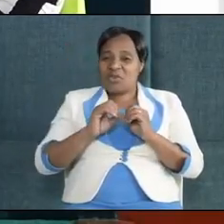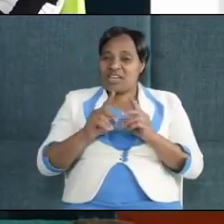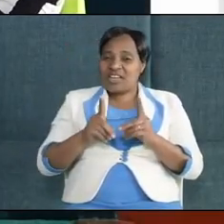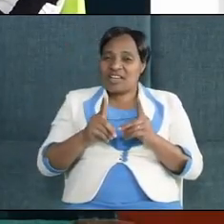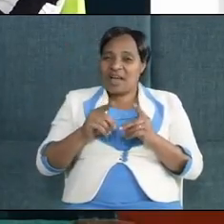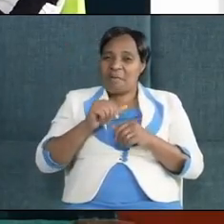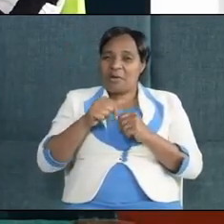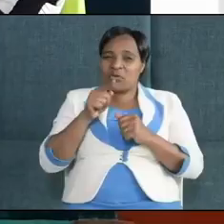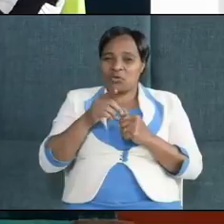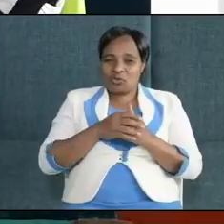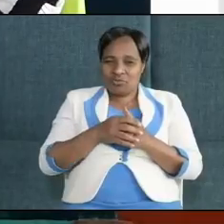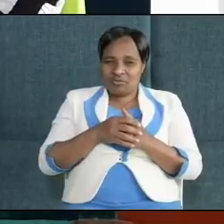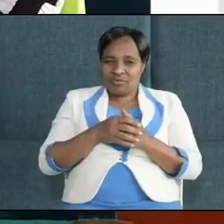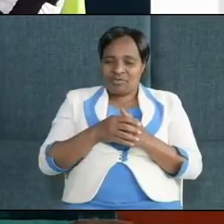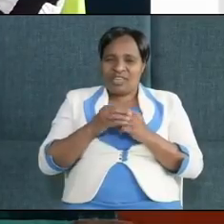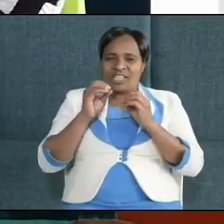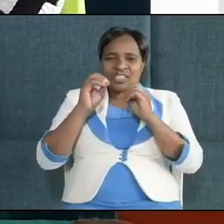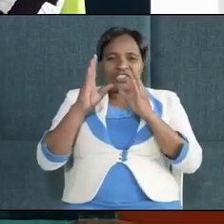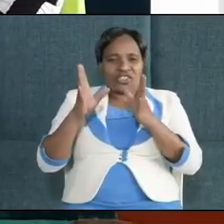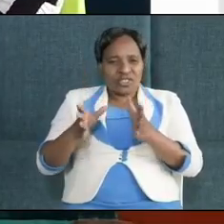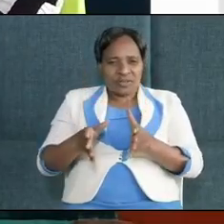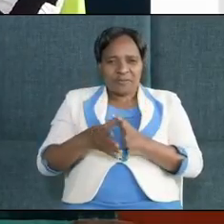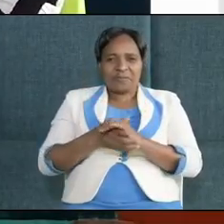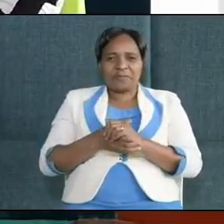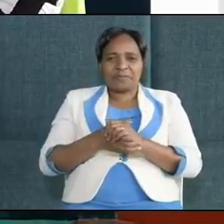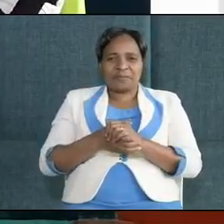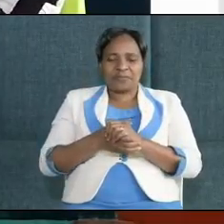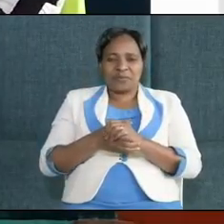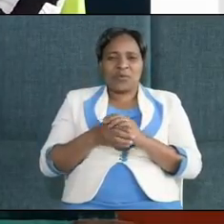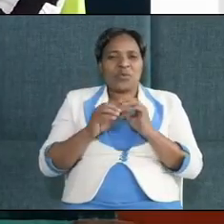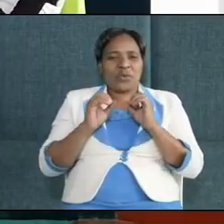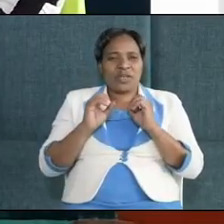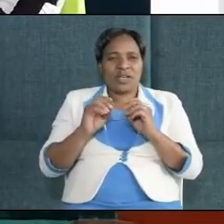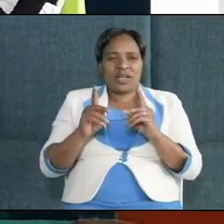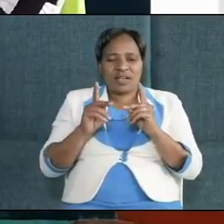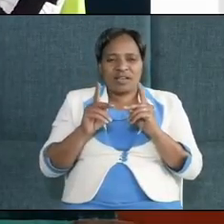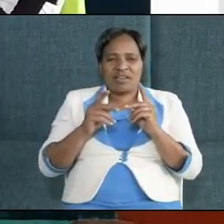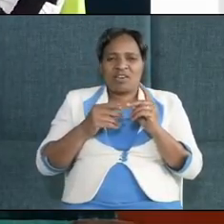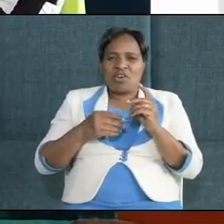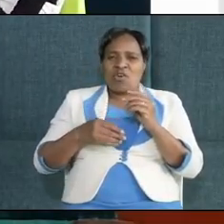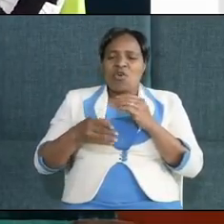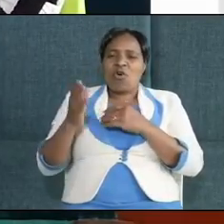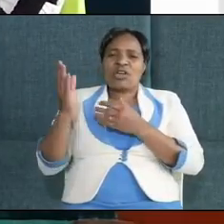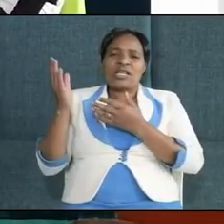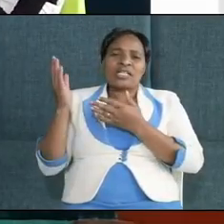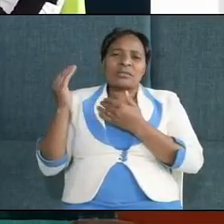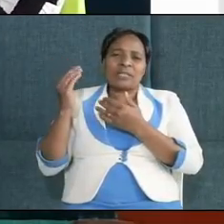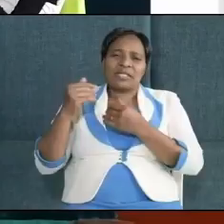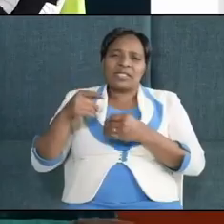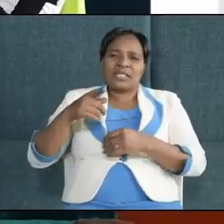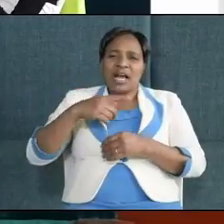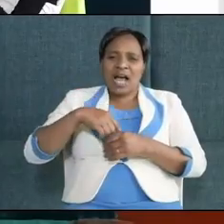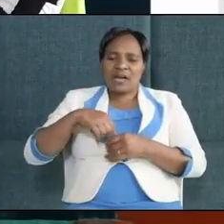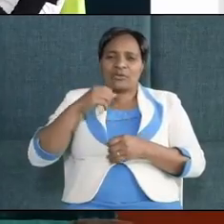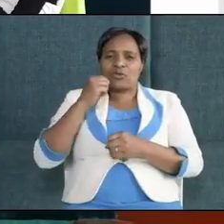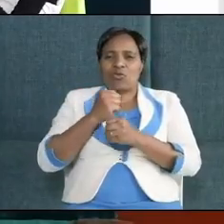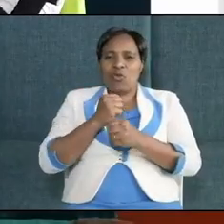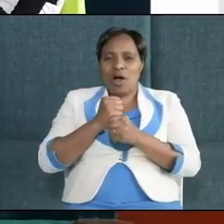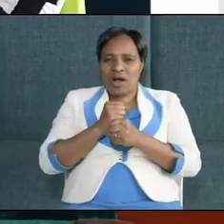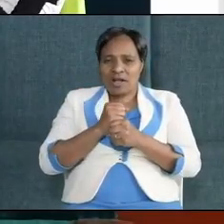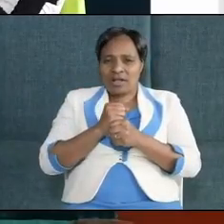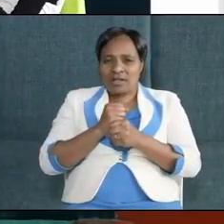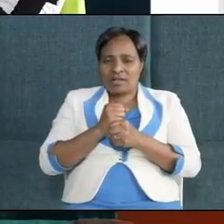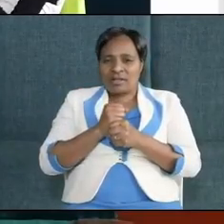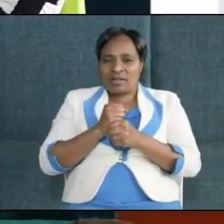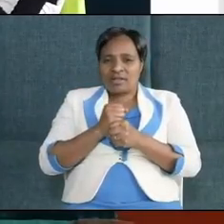what about you, Gracie? A teacher. Wow. God expects us to work. Even Adam